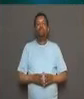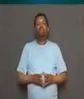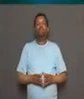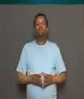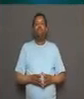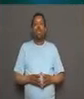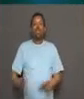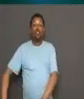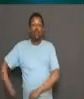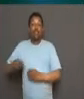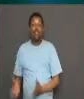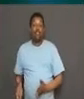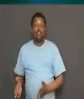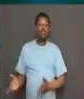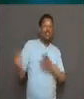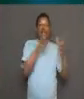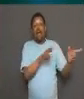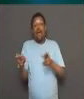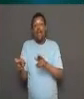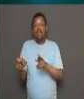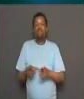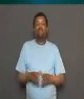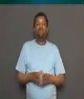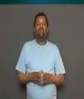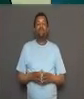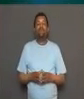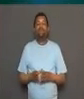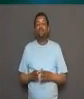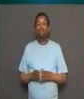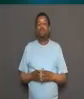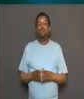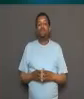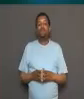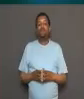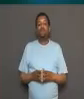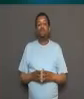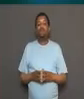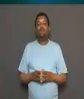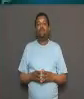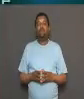Students, let's get ready.